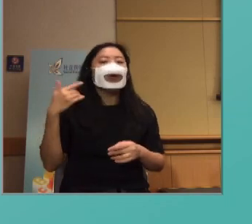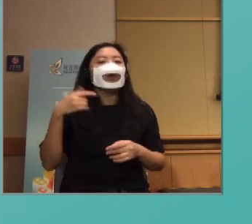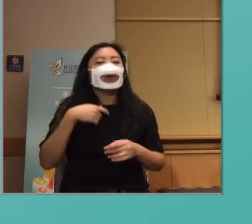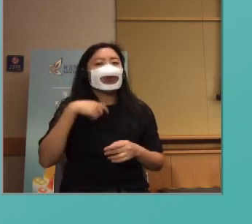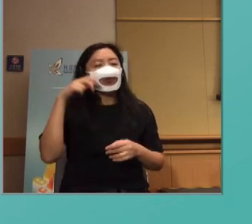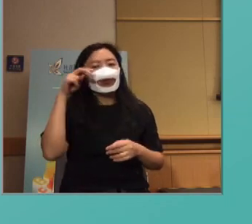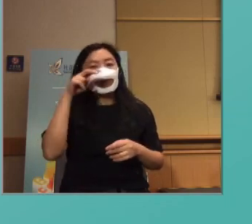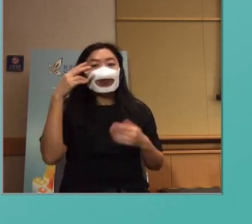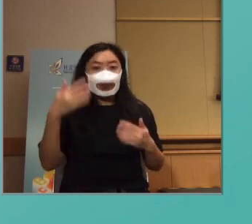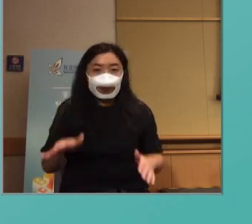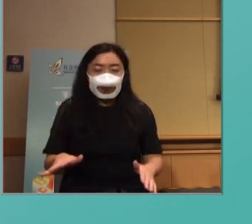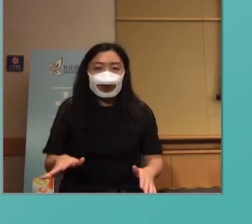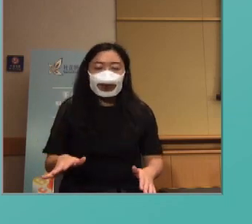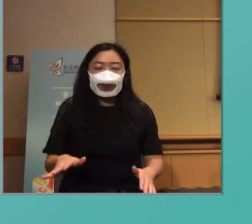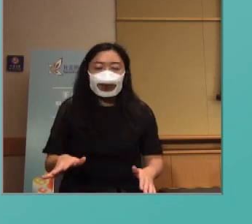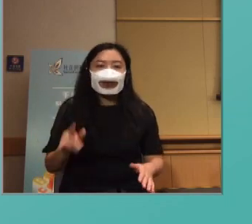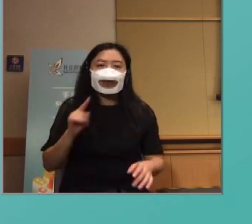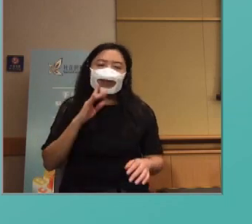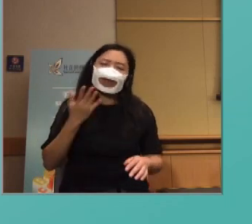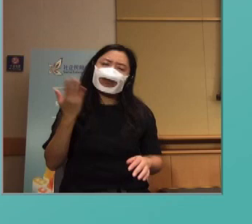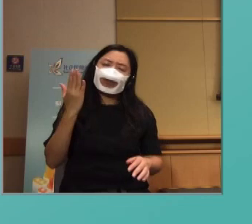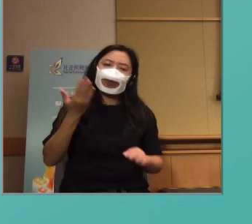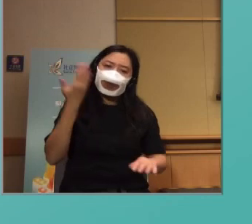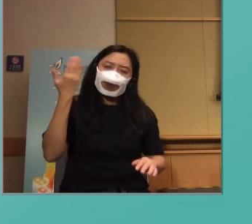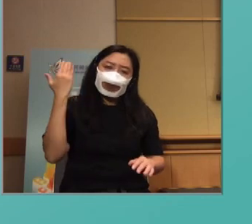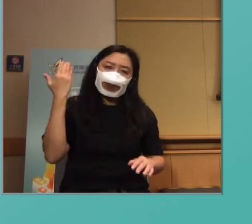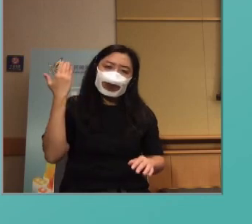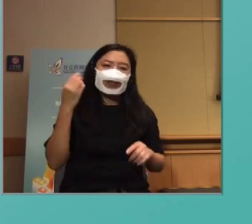10, maybe even 20 years.